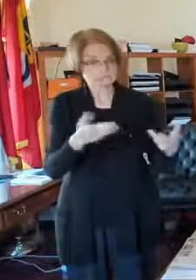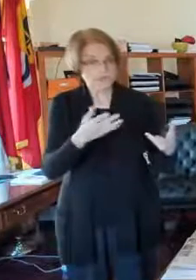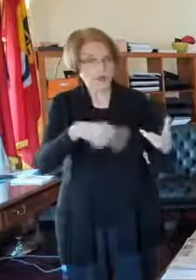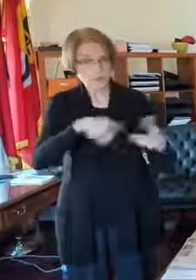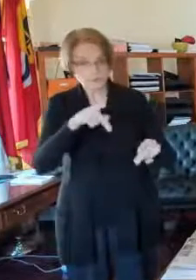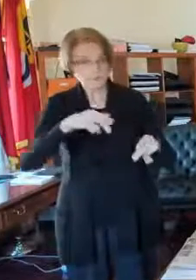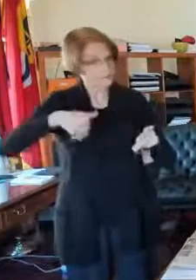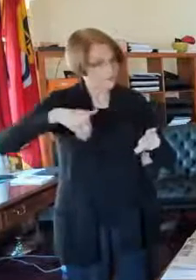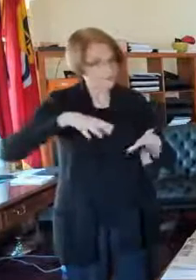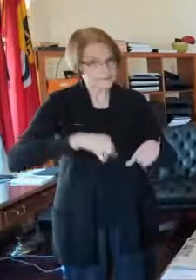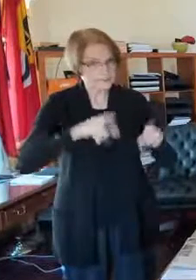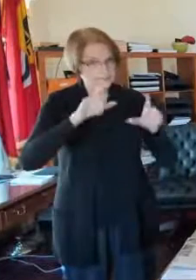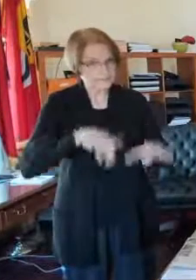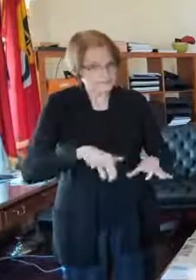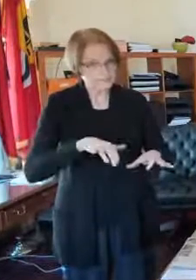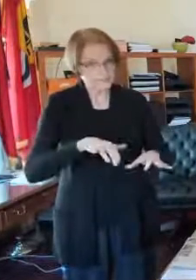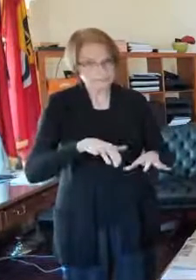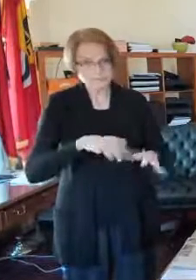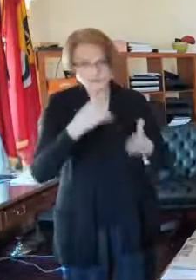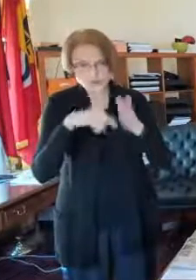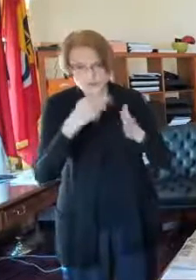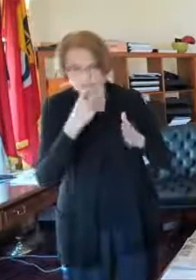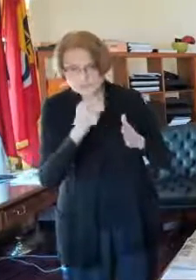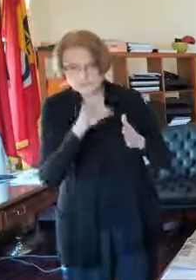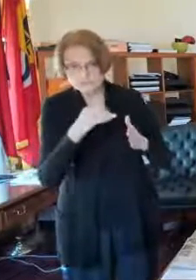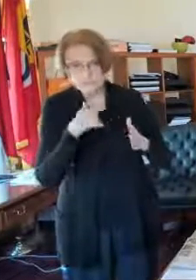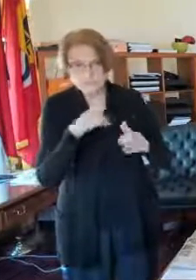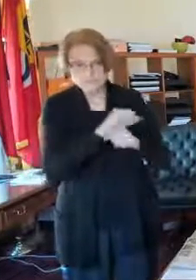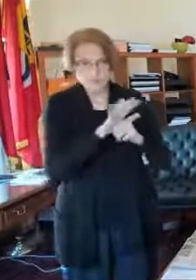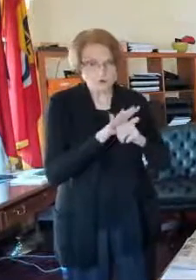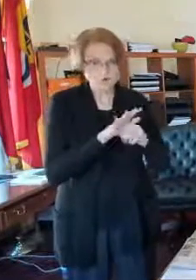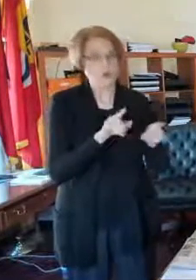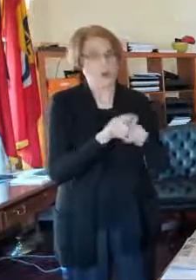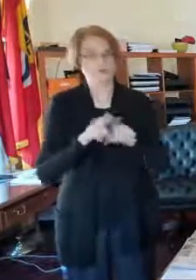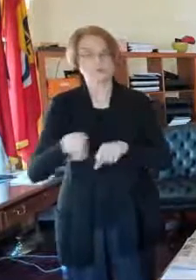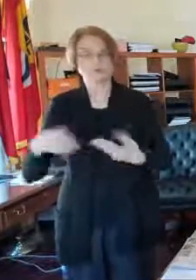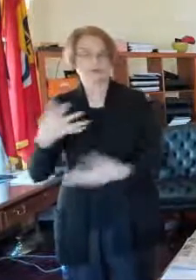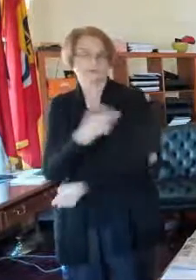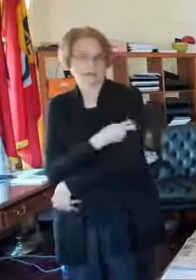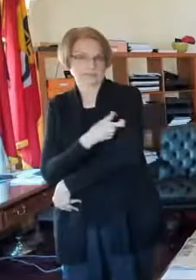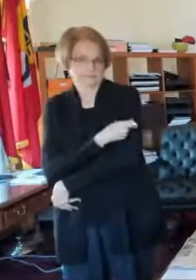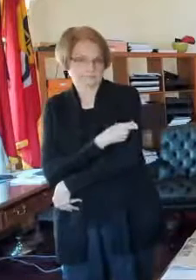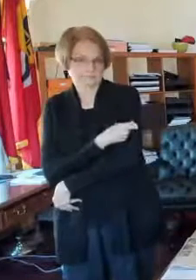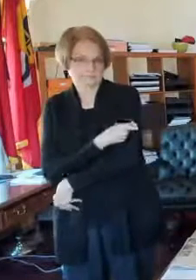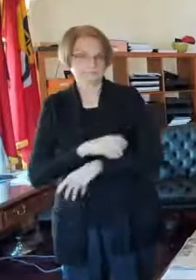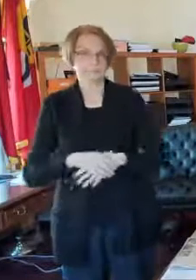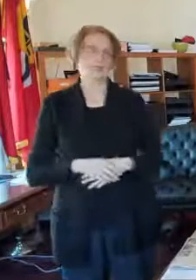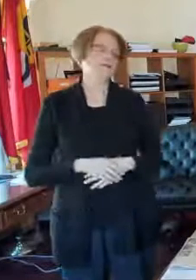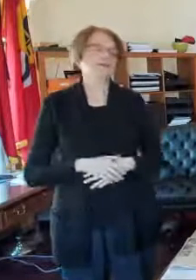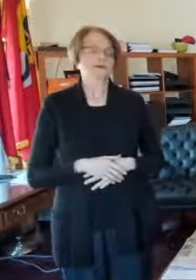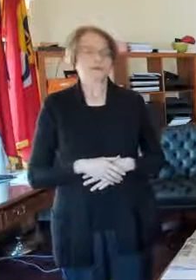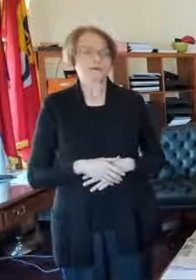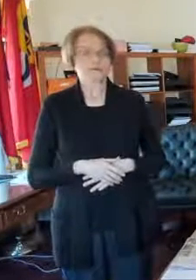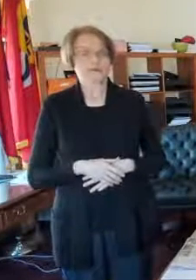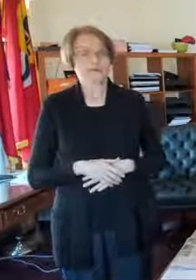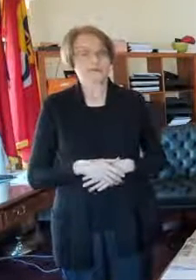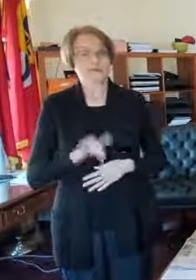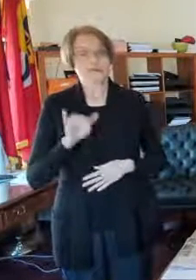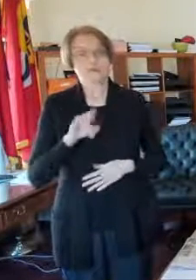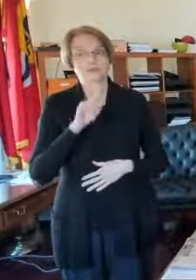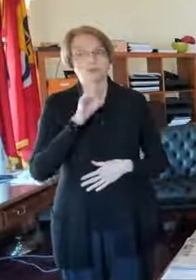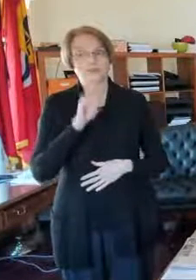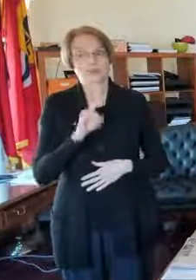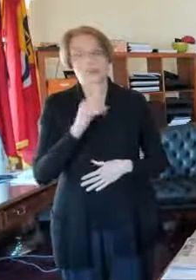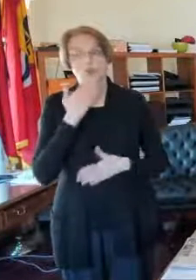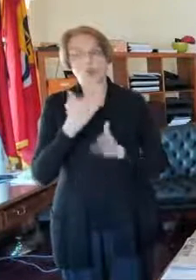not already had it, and then the vaccine as well. So I think it's a really good